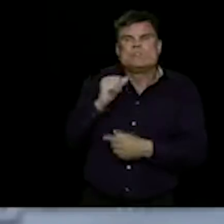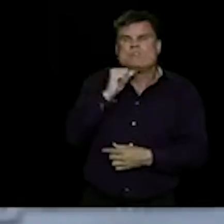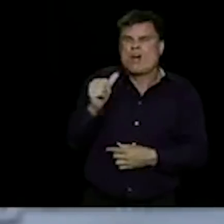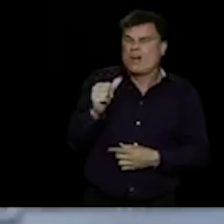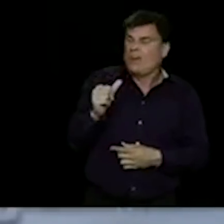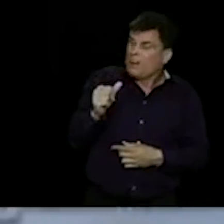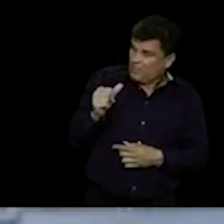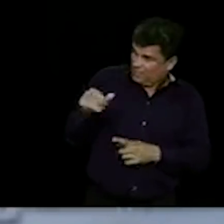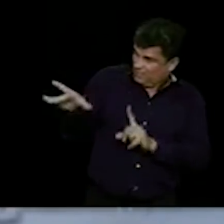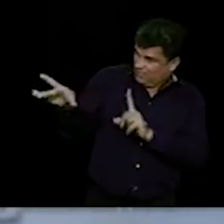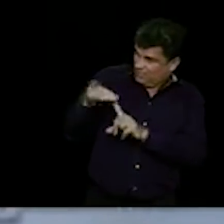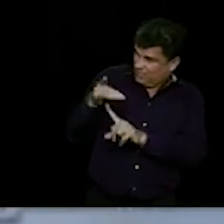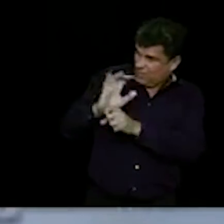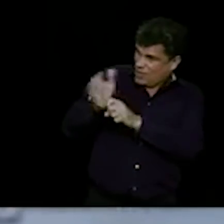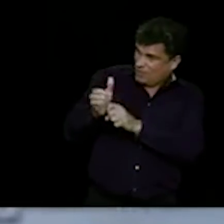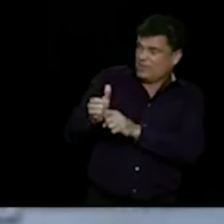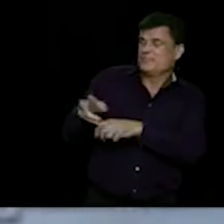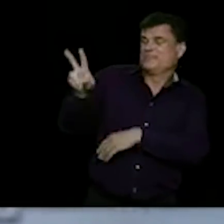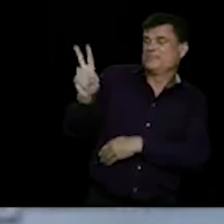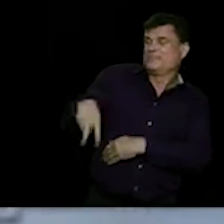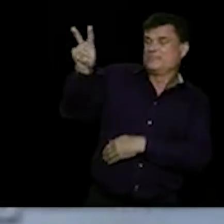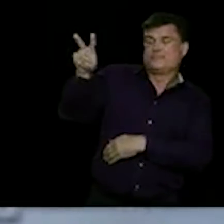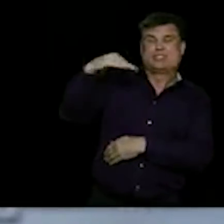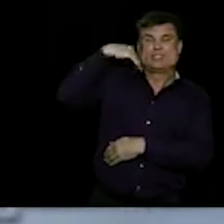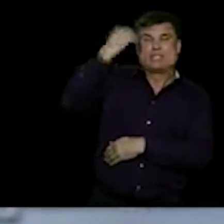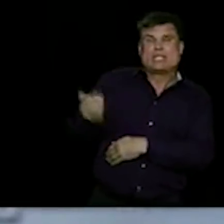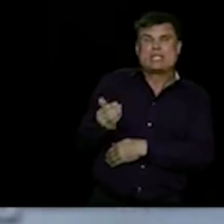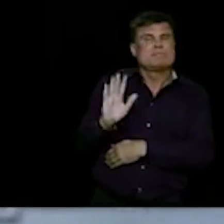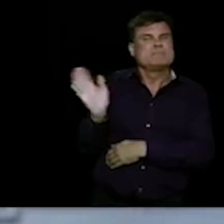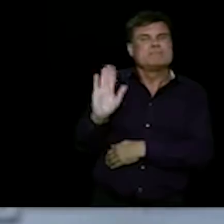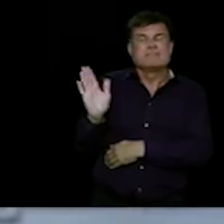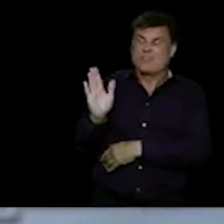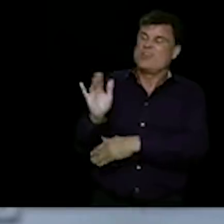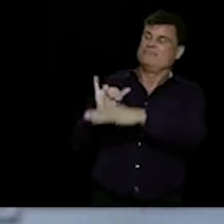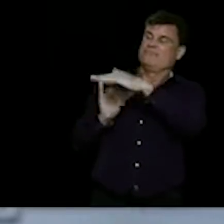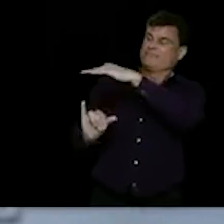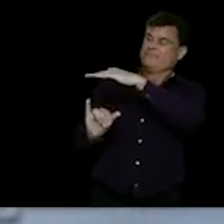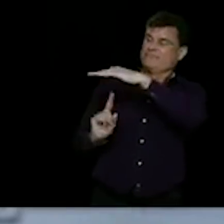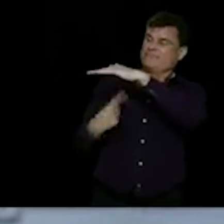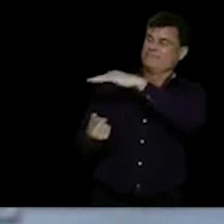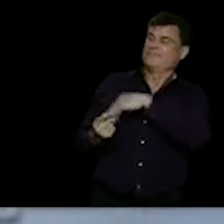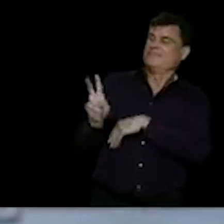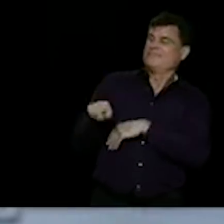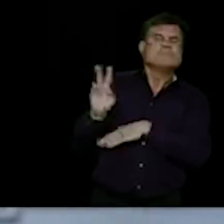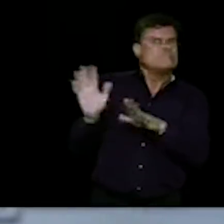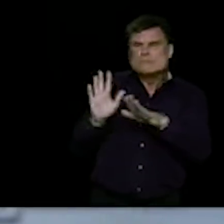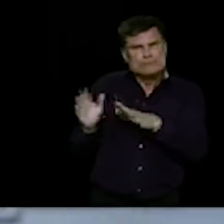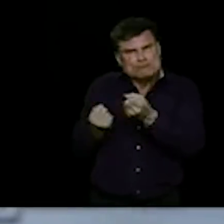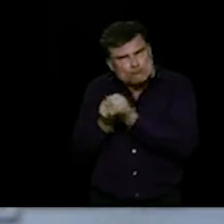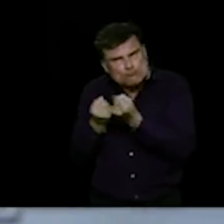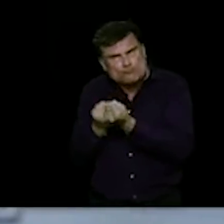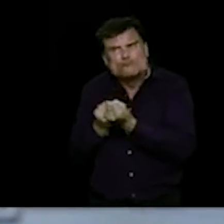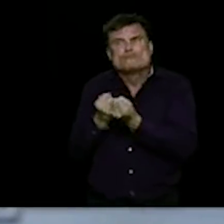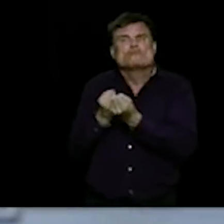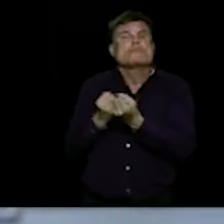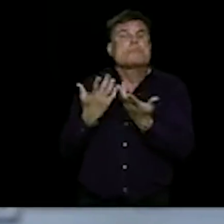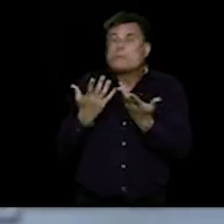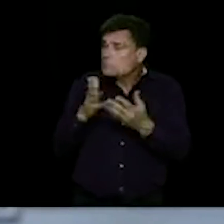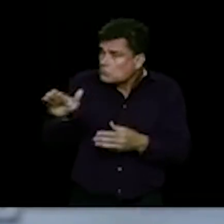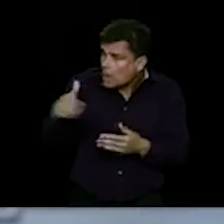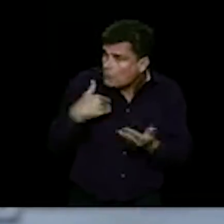support, not to shun them, not to be afraid, but to make sure they get the help and the services and the care that they